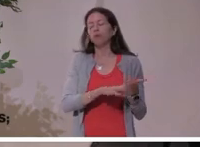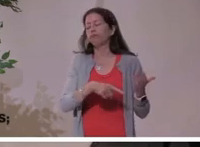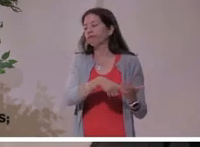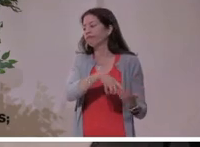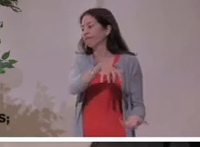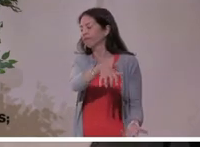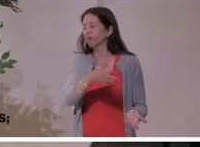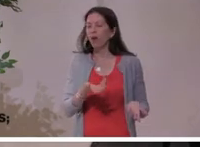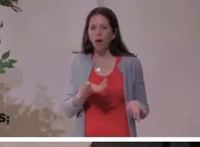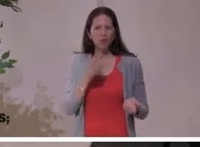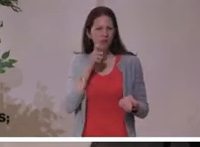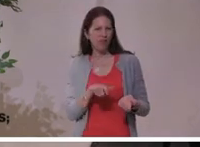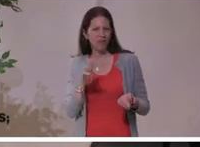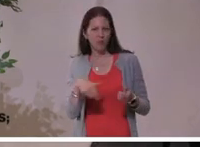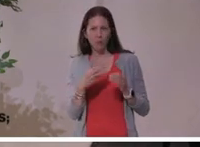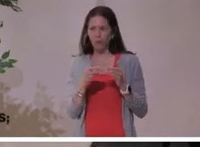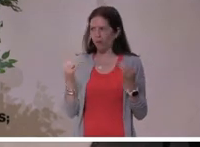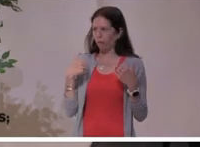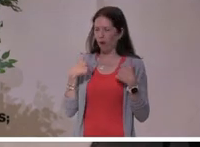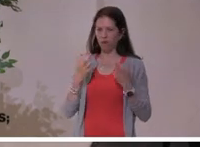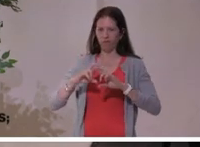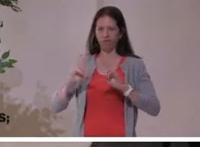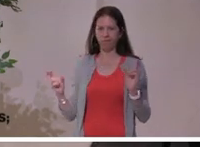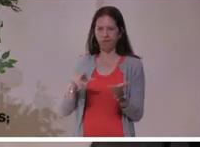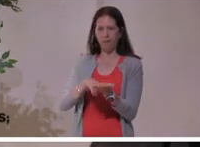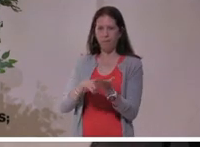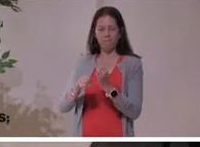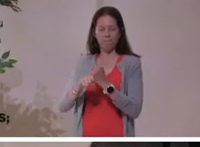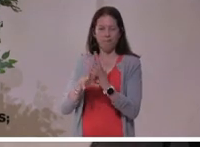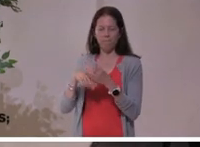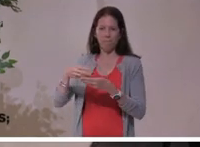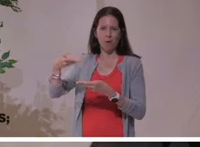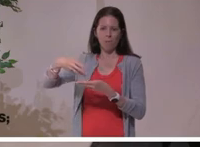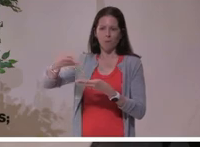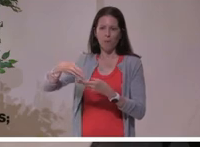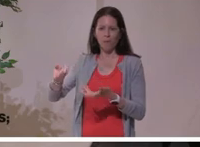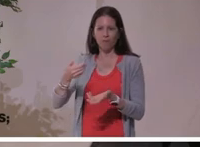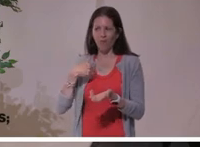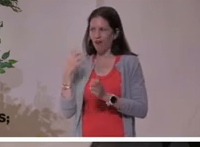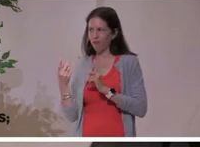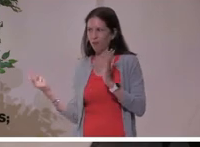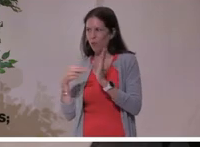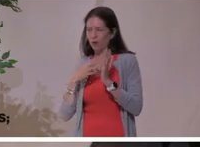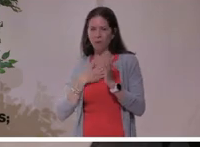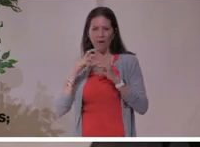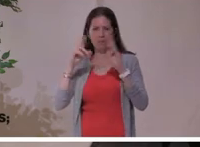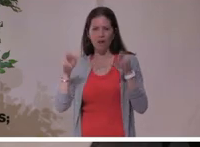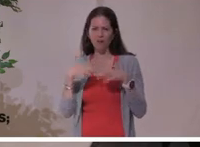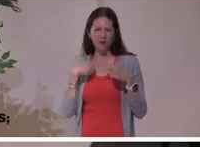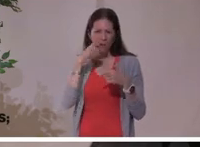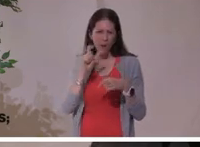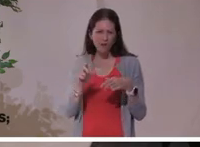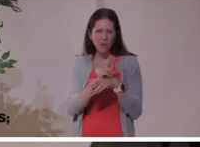now. You have an audience. We can look at your resume. You don't have to go through LinkedIn or anything